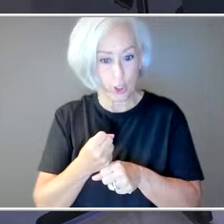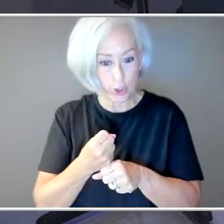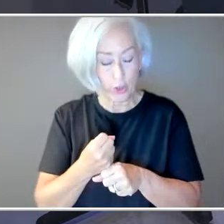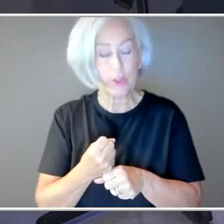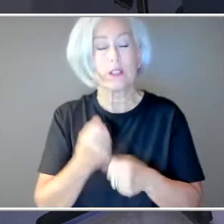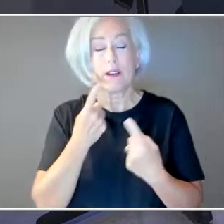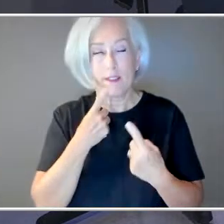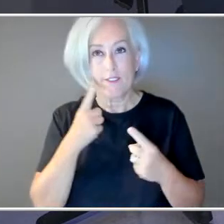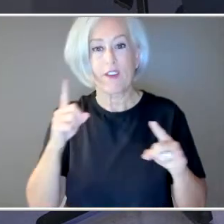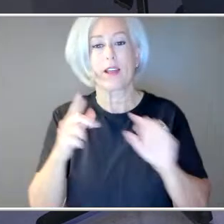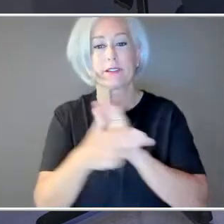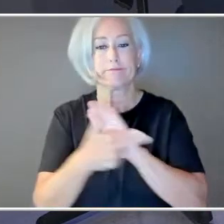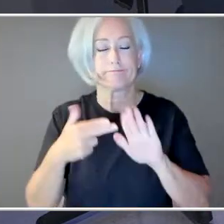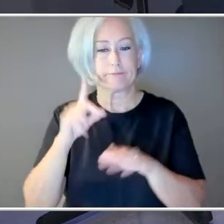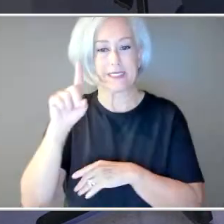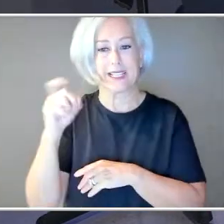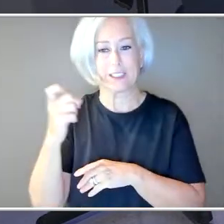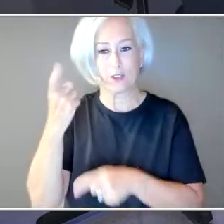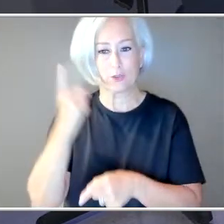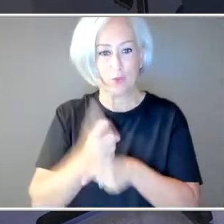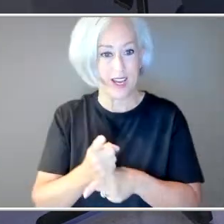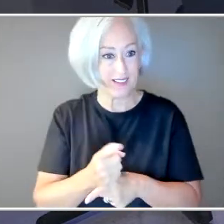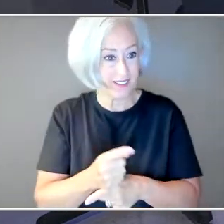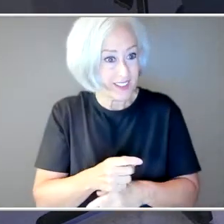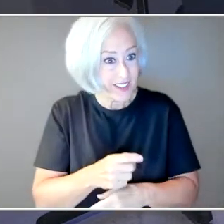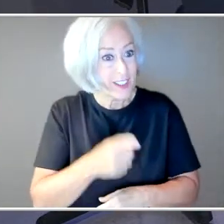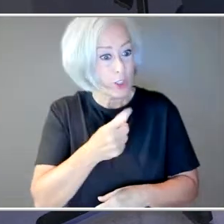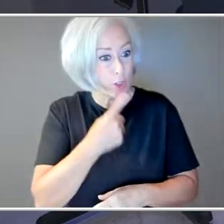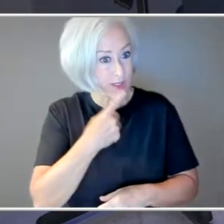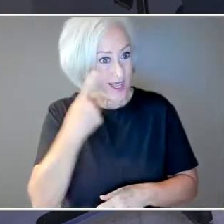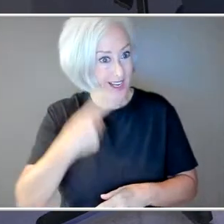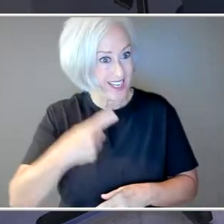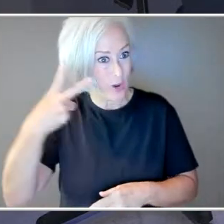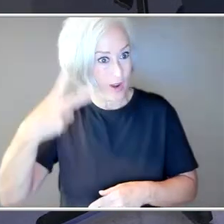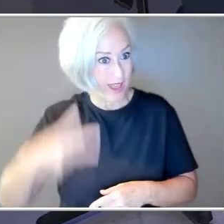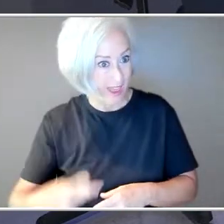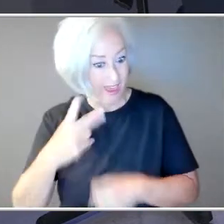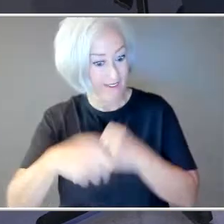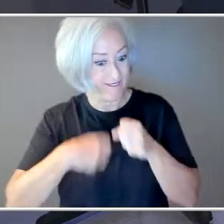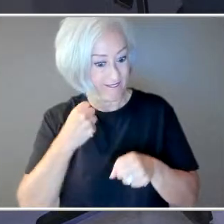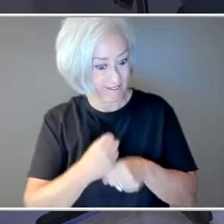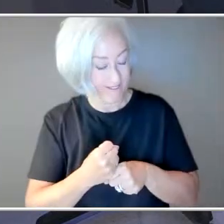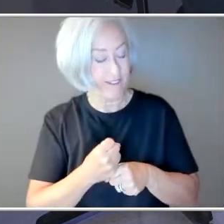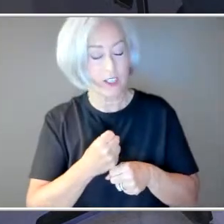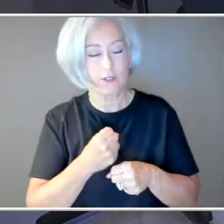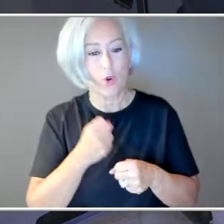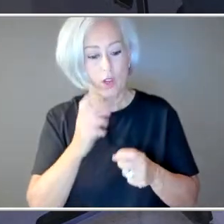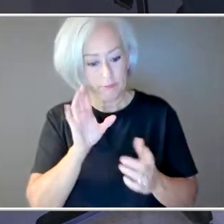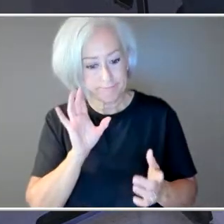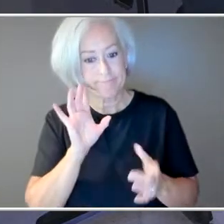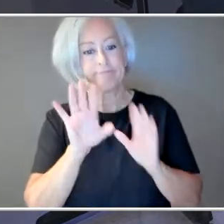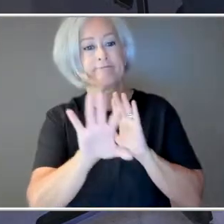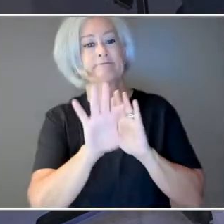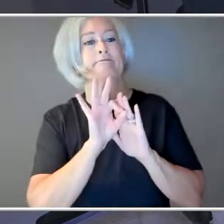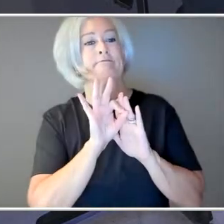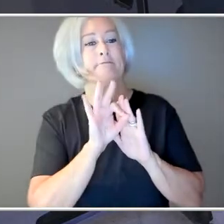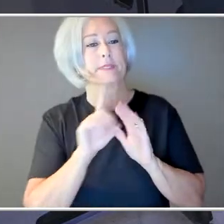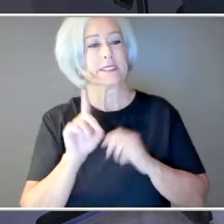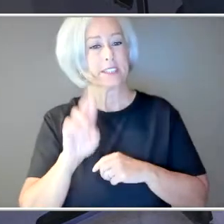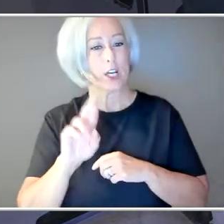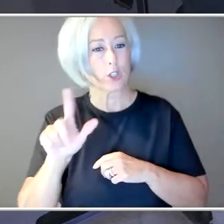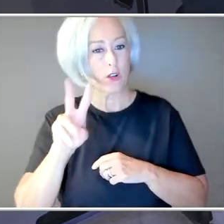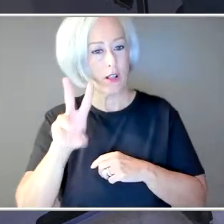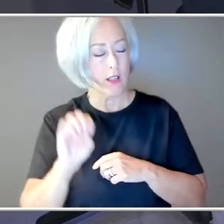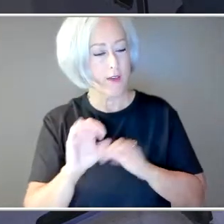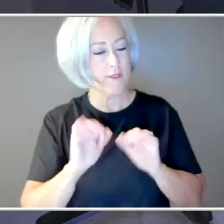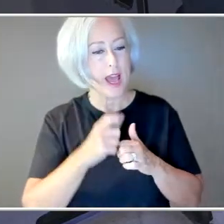Dr. Love. Hard to find the right allergist that, like you said, knows exactly what you're dealing with. But how did that diagnosis come about? How did that happen? And